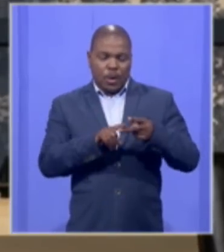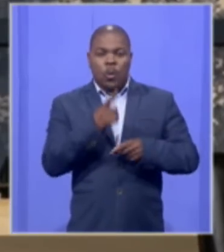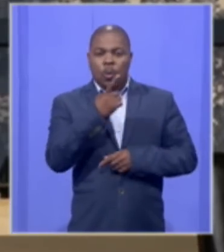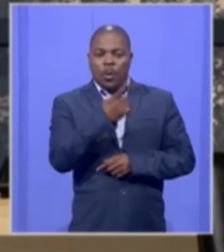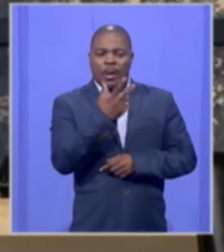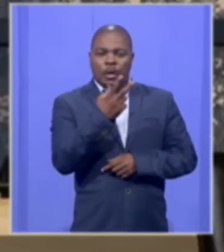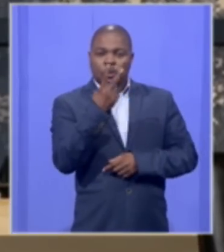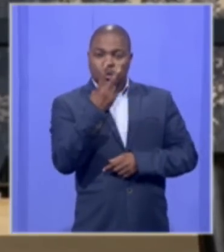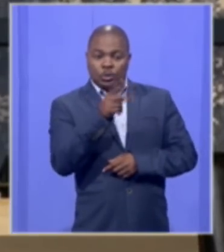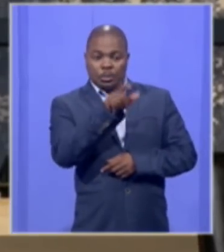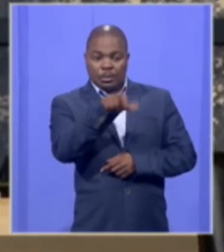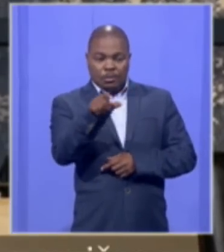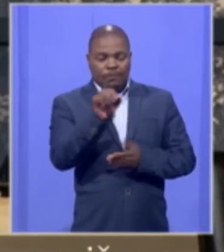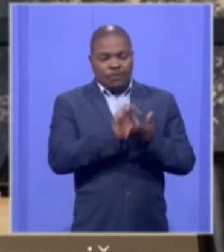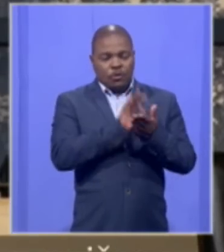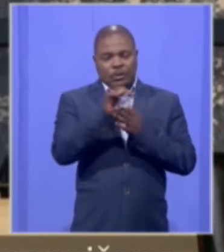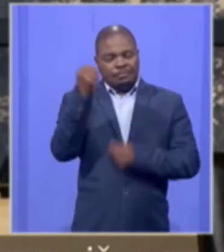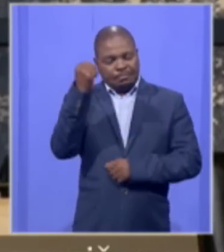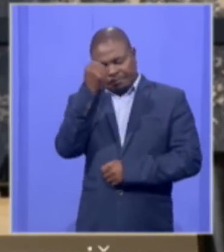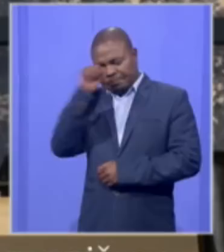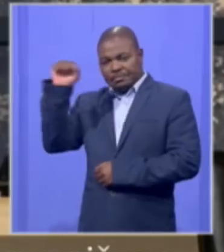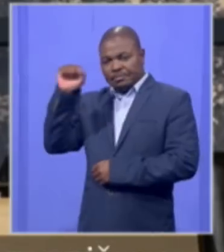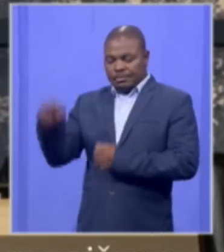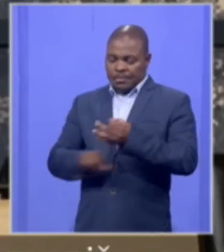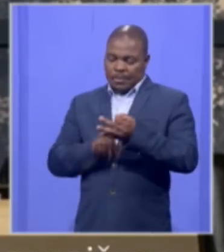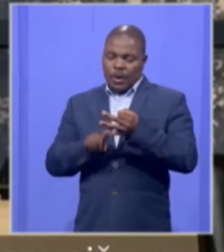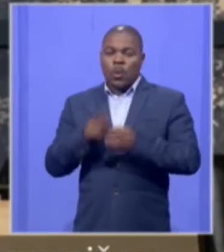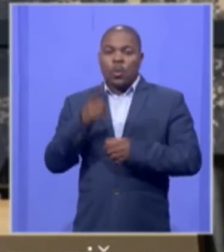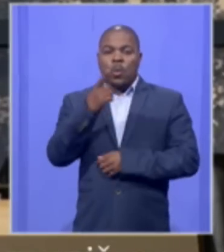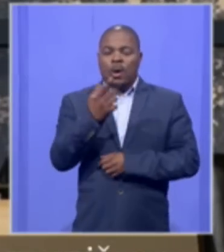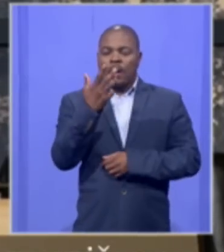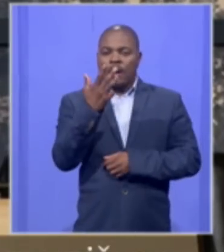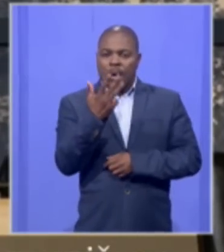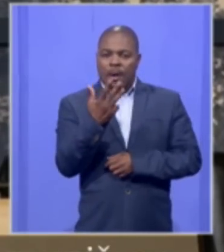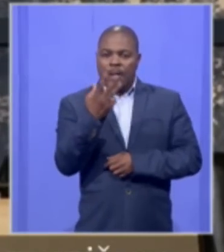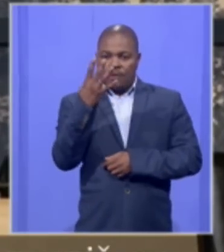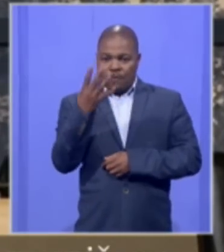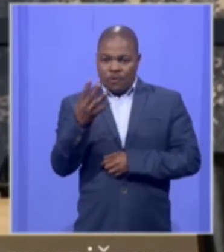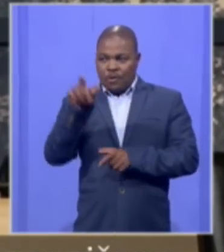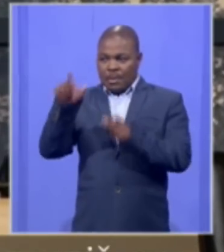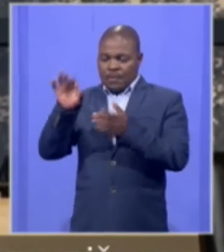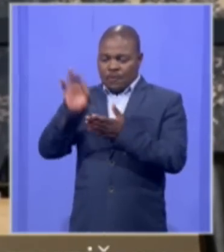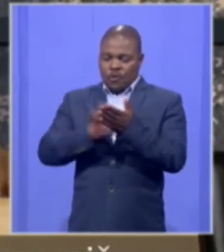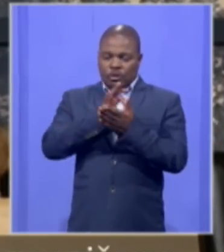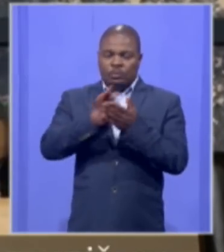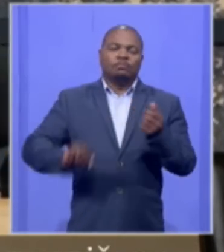182 voted against and 194 voted in favor.